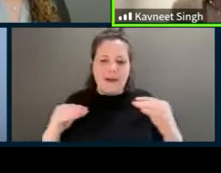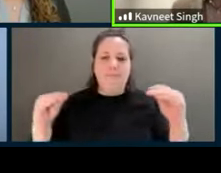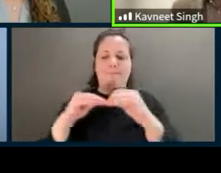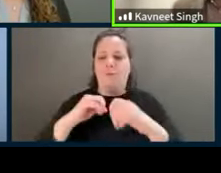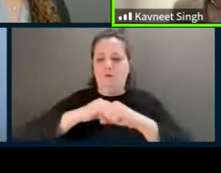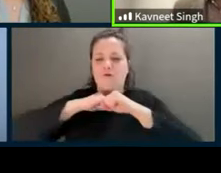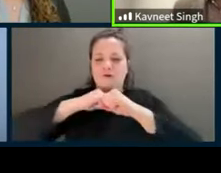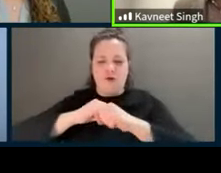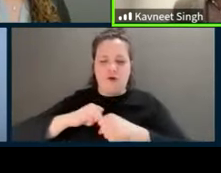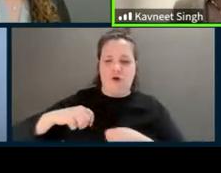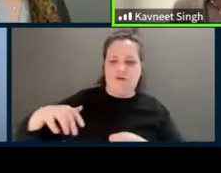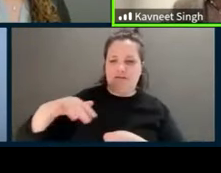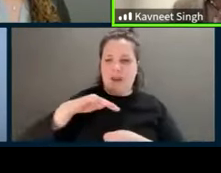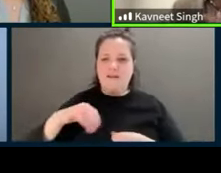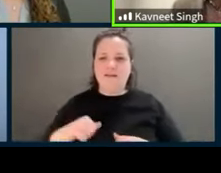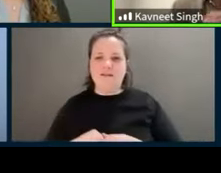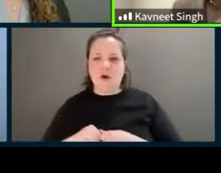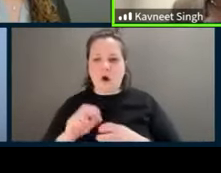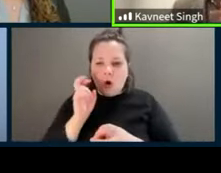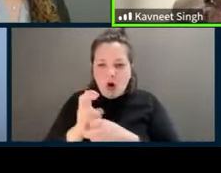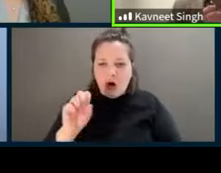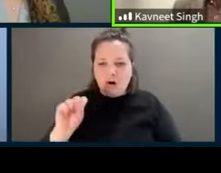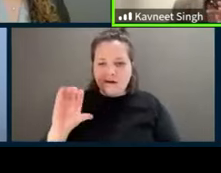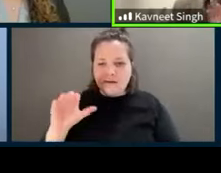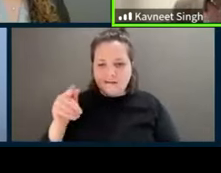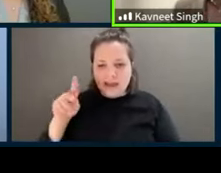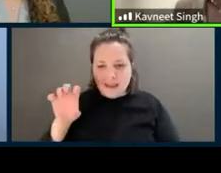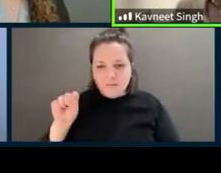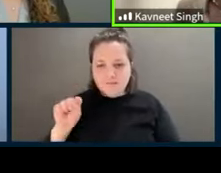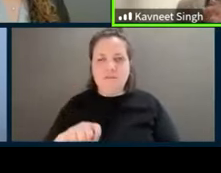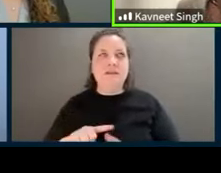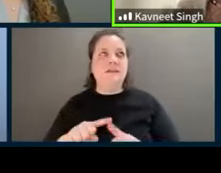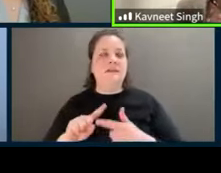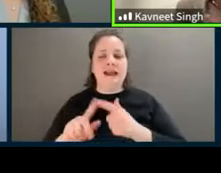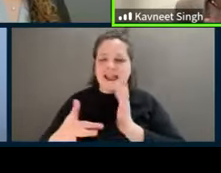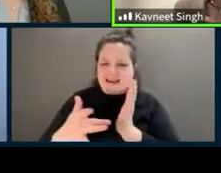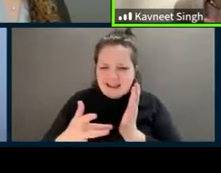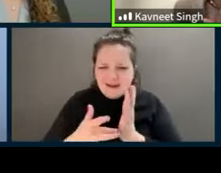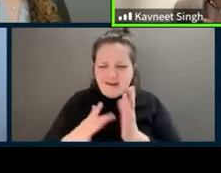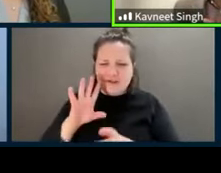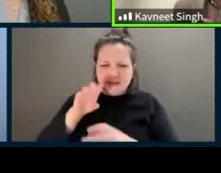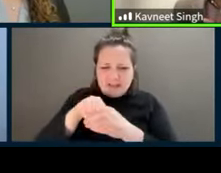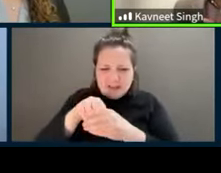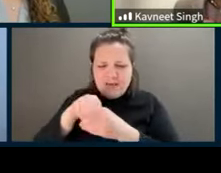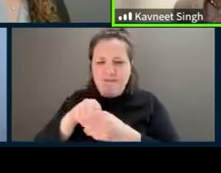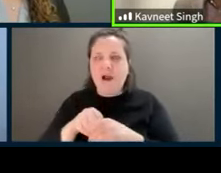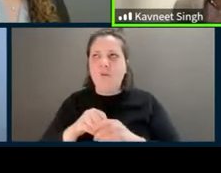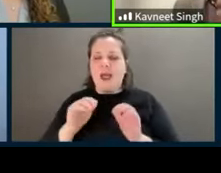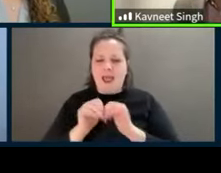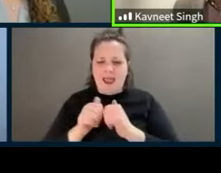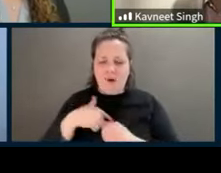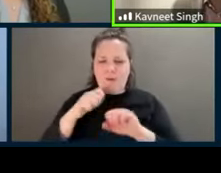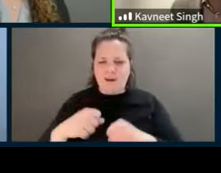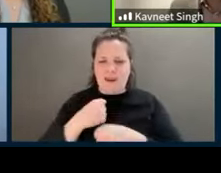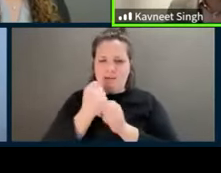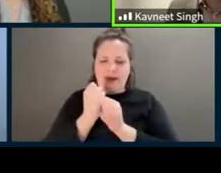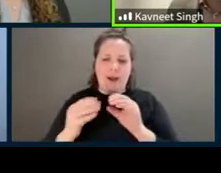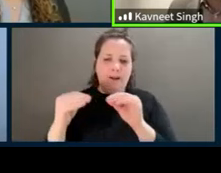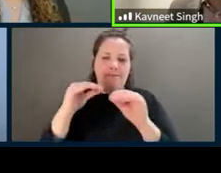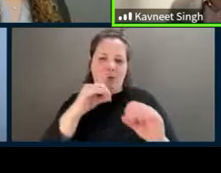as Stephanie said, through hardscapes, through other opportunities to begin to create some element of security. And again,